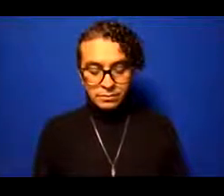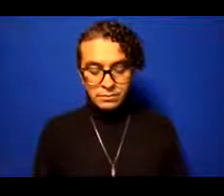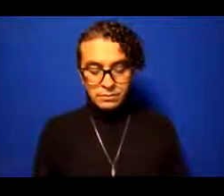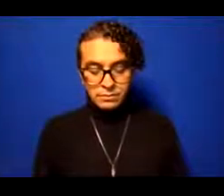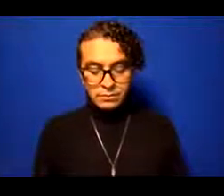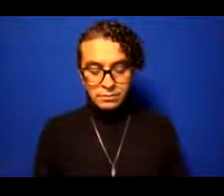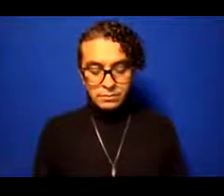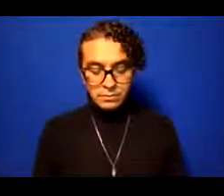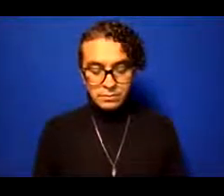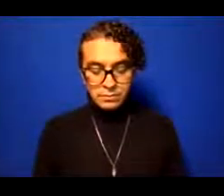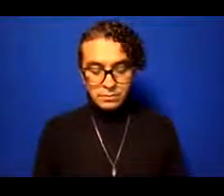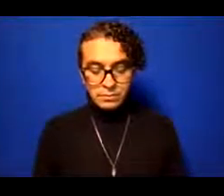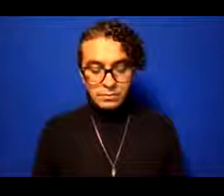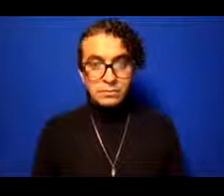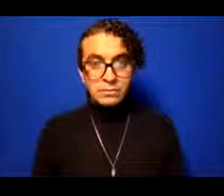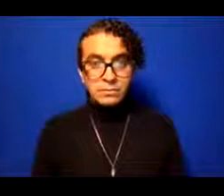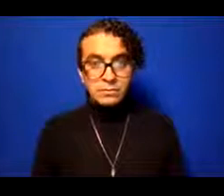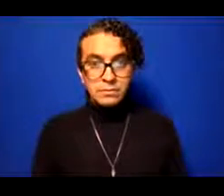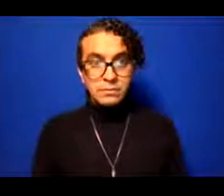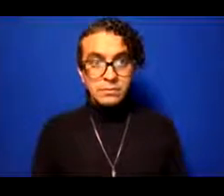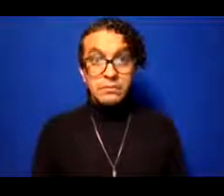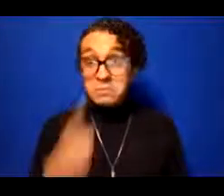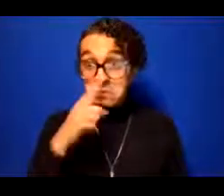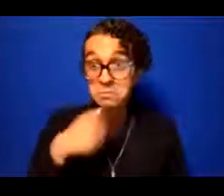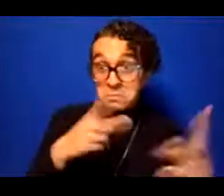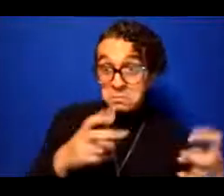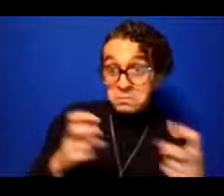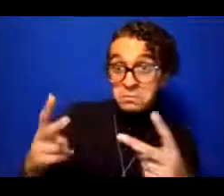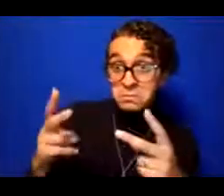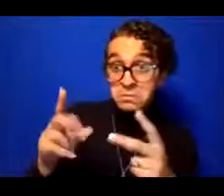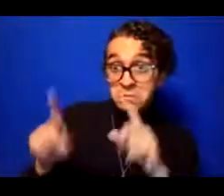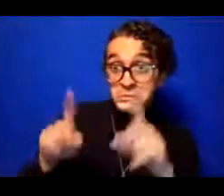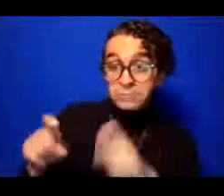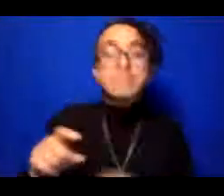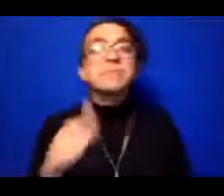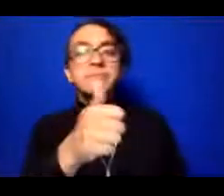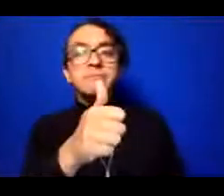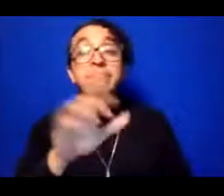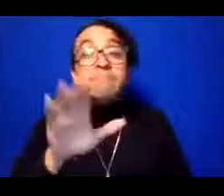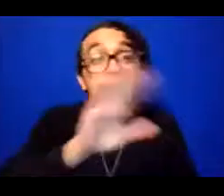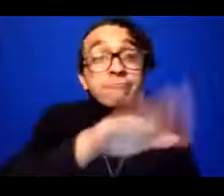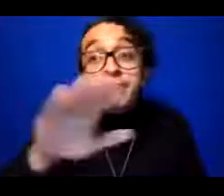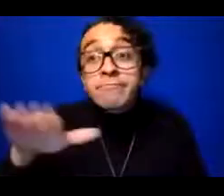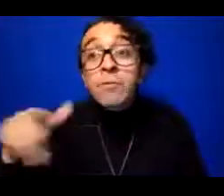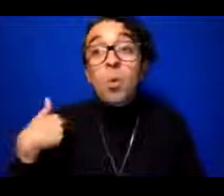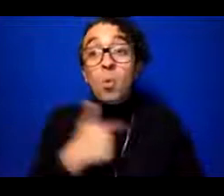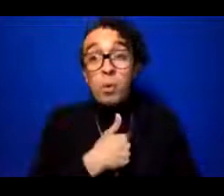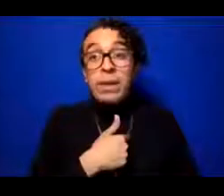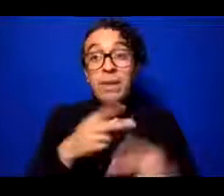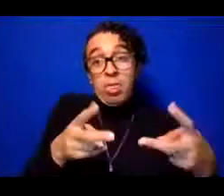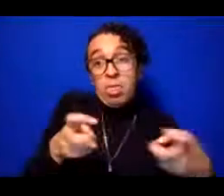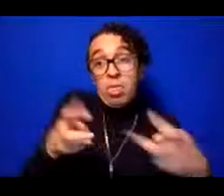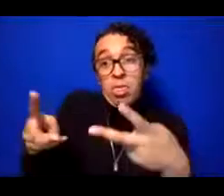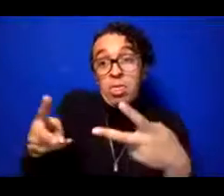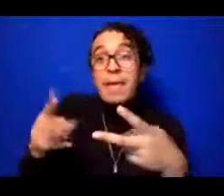Shall I put the poll in the chat now? Sure, that would be great. Okay, participants, we'd like you to answer